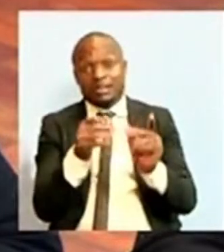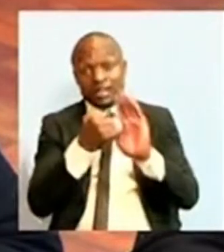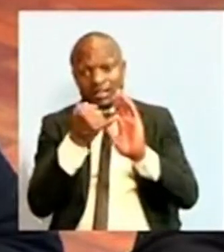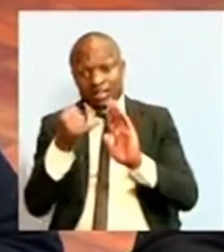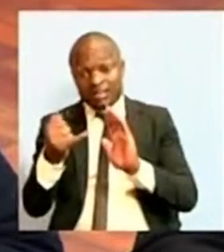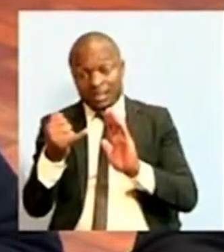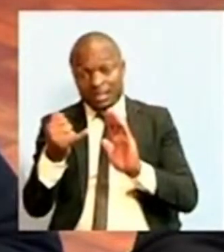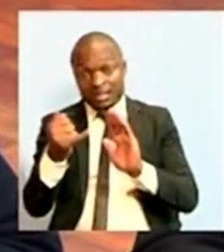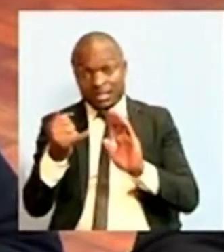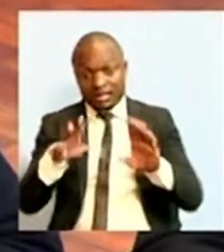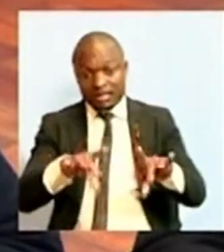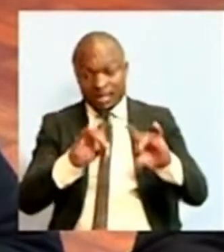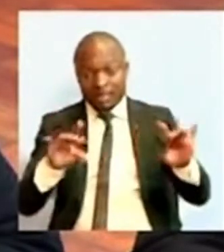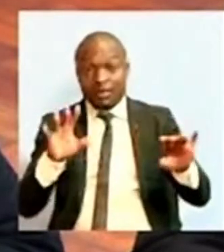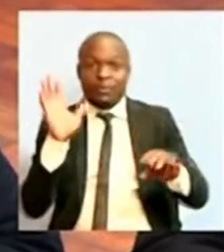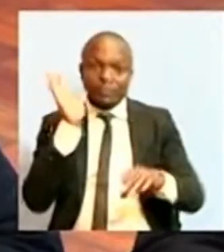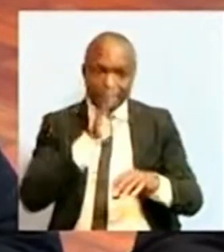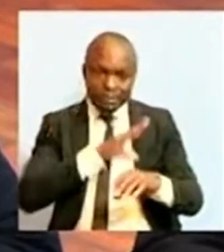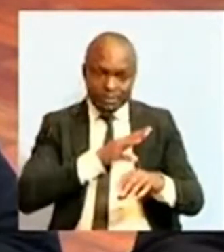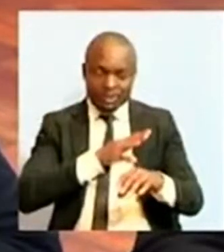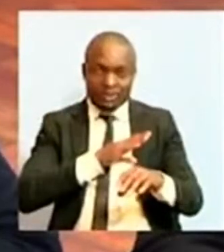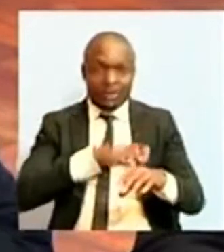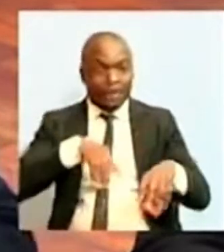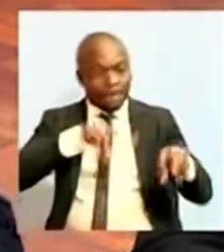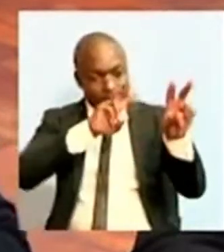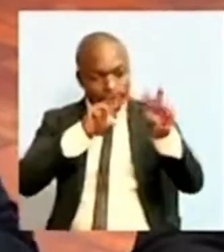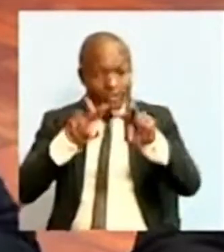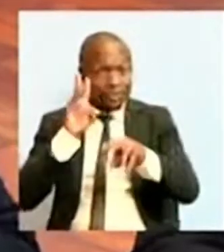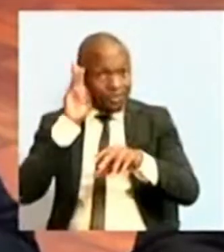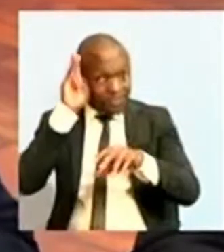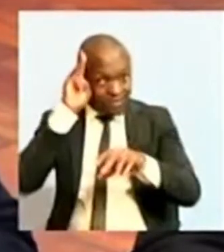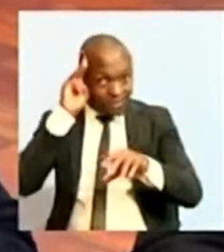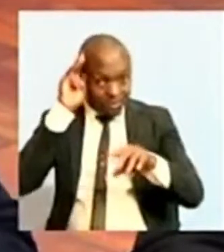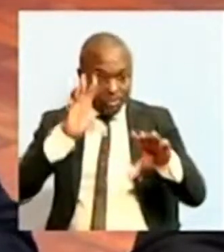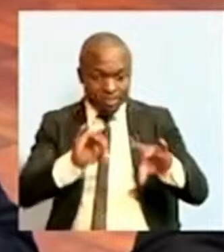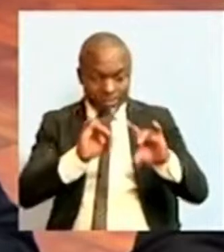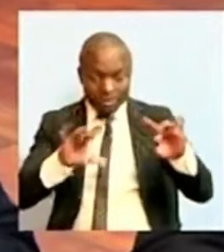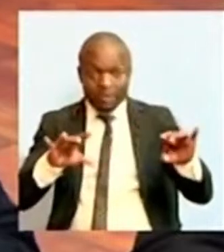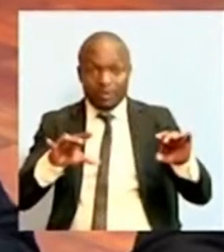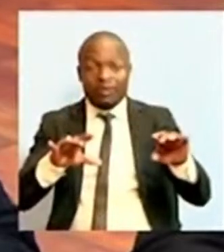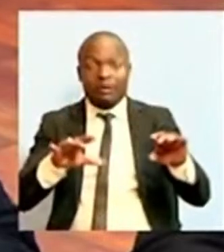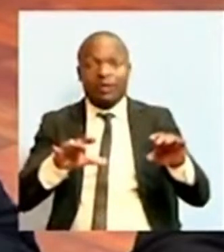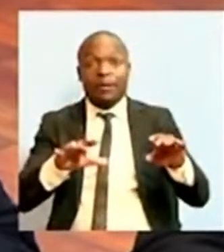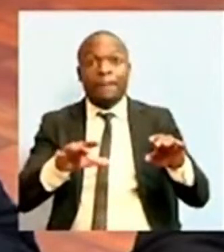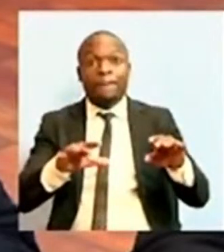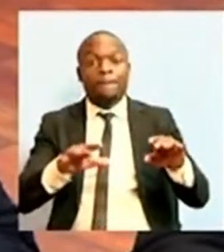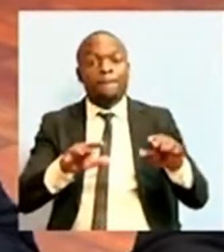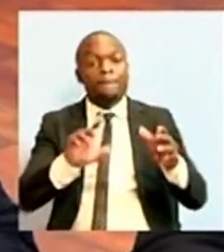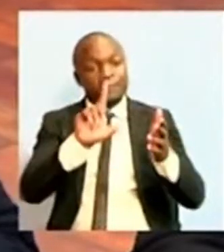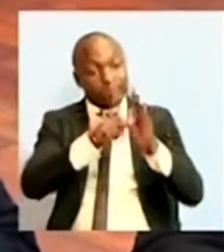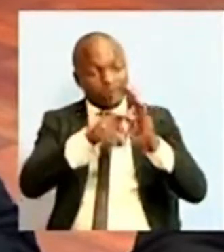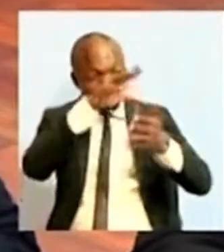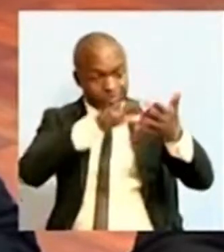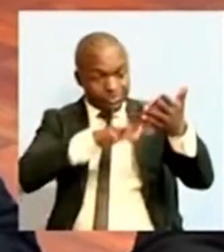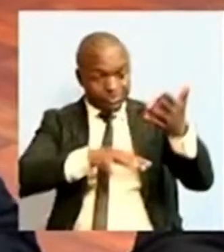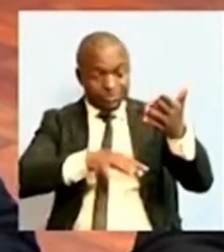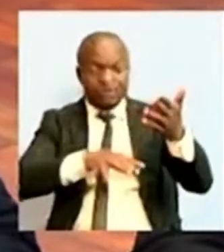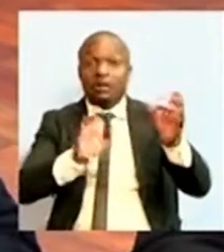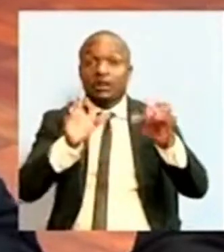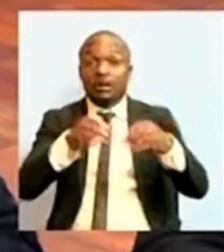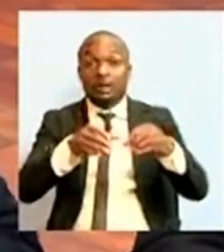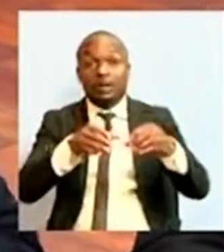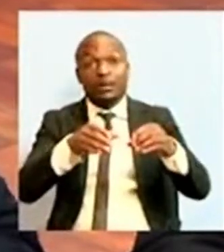has since been numbered by Ministry of Lands. Copies of the extras of minutes where Council sat, Chair,